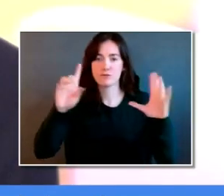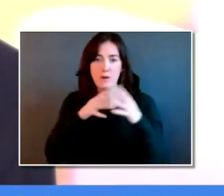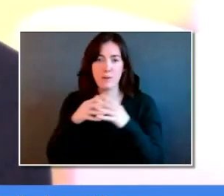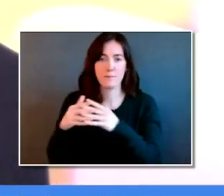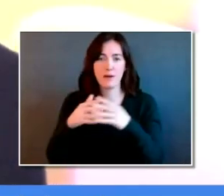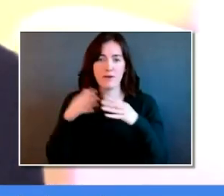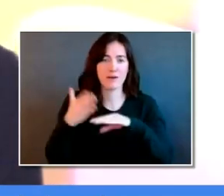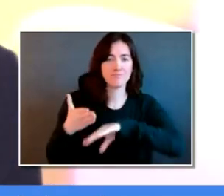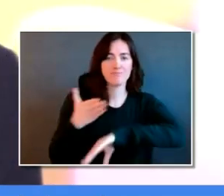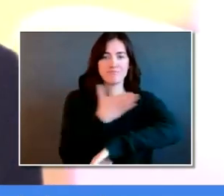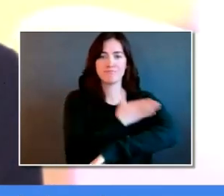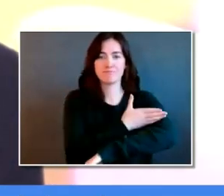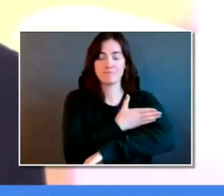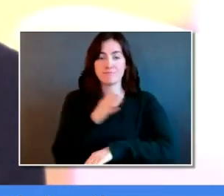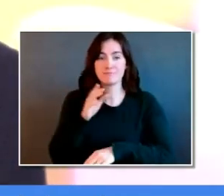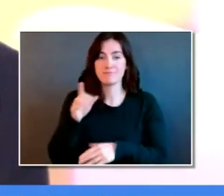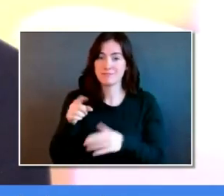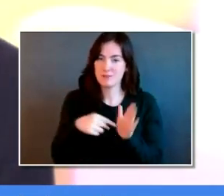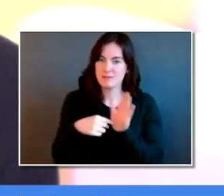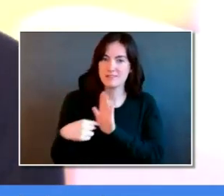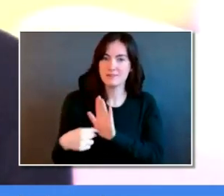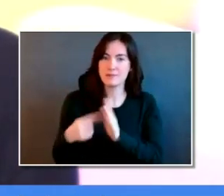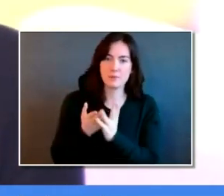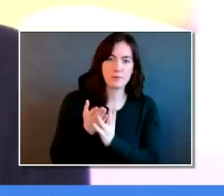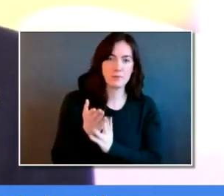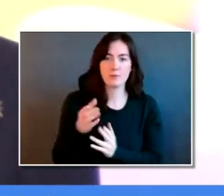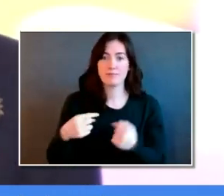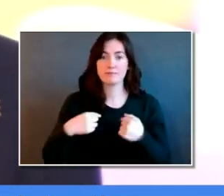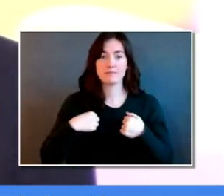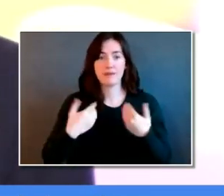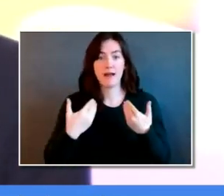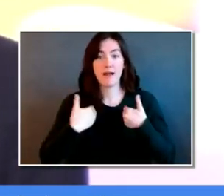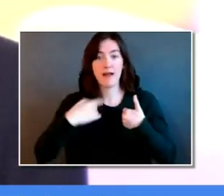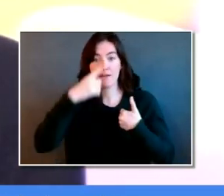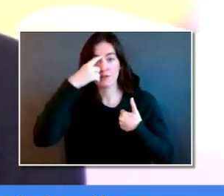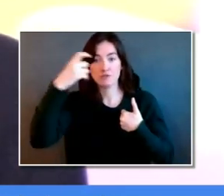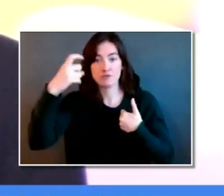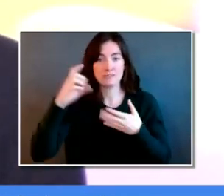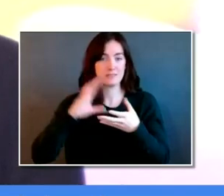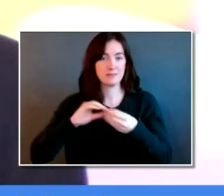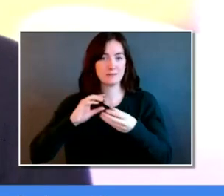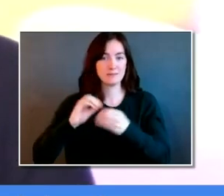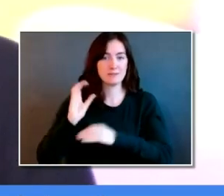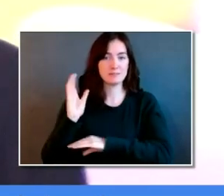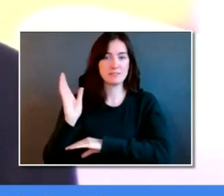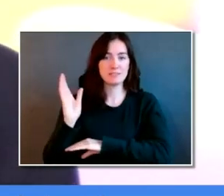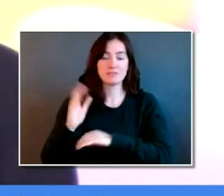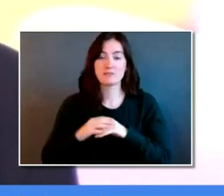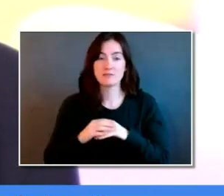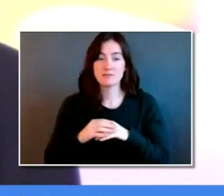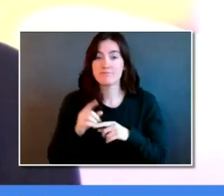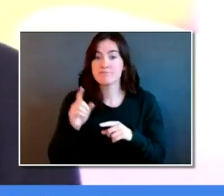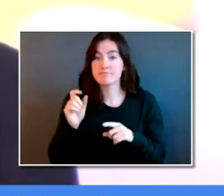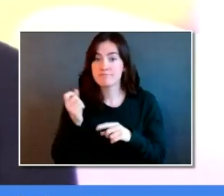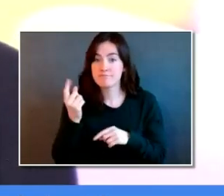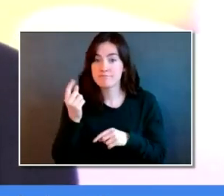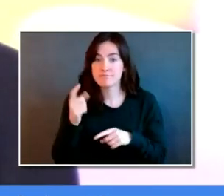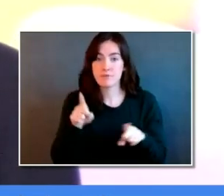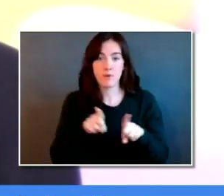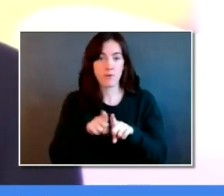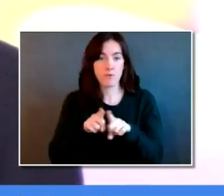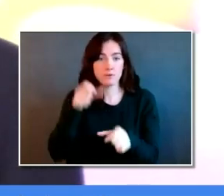exemplified in his "I Have a Dream" speech. But we should also remember that throughout his